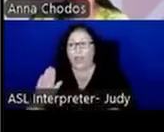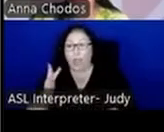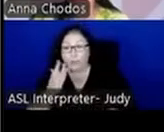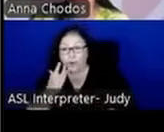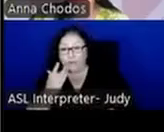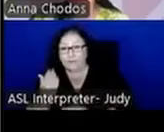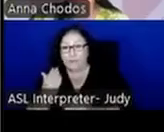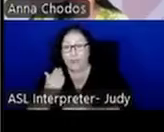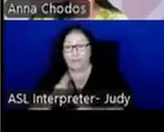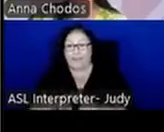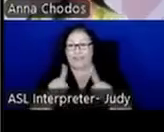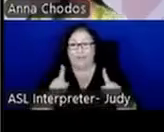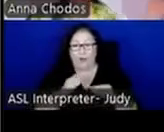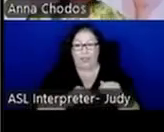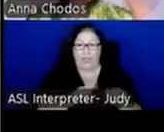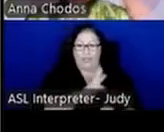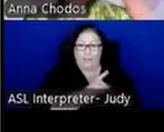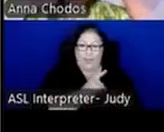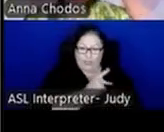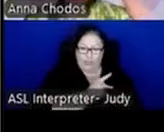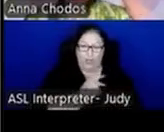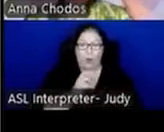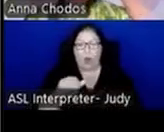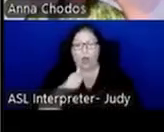within the healthcare enterprise?